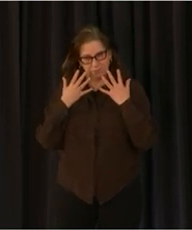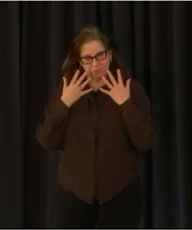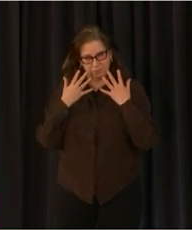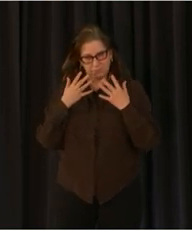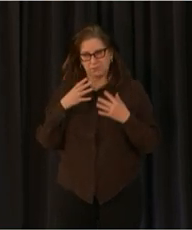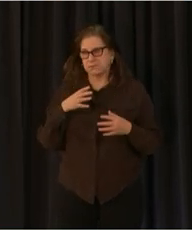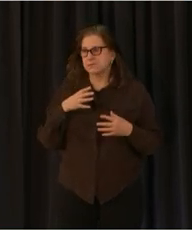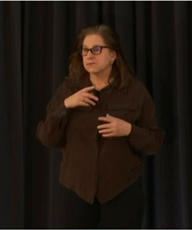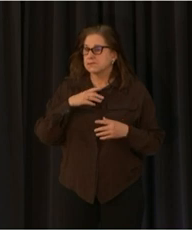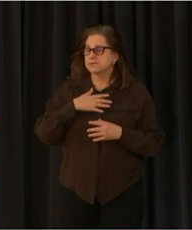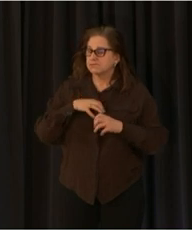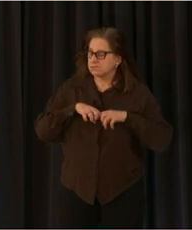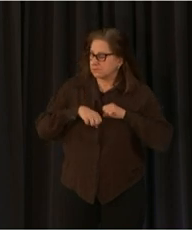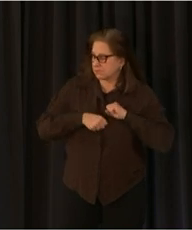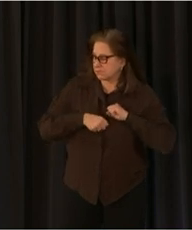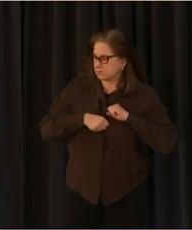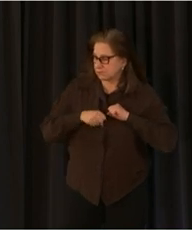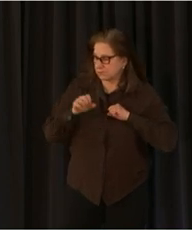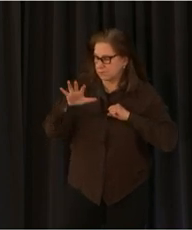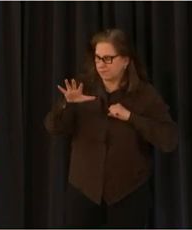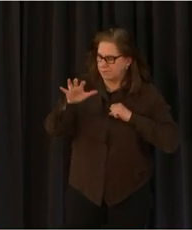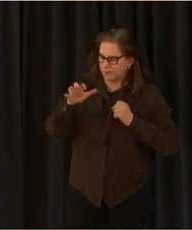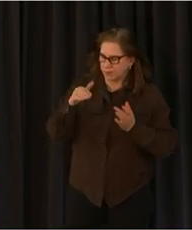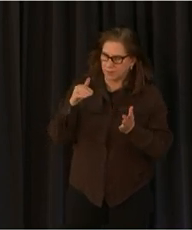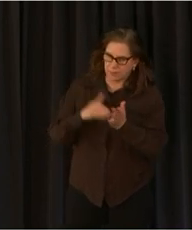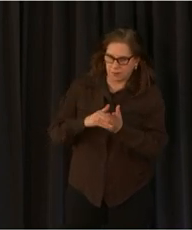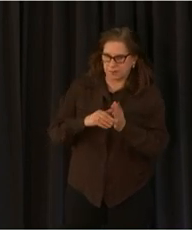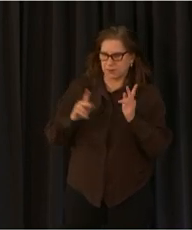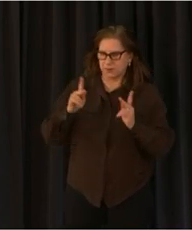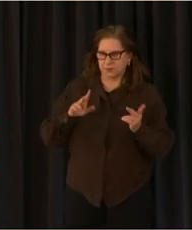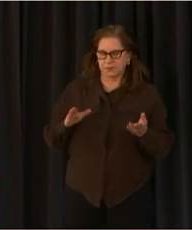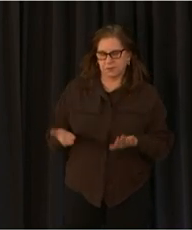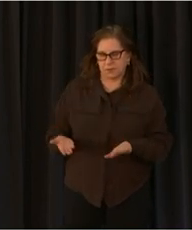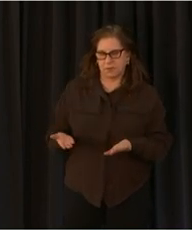Americans have lost their lives to COVID-19,